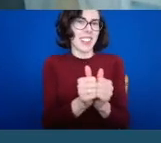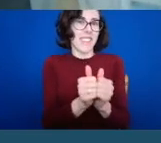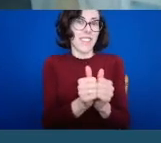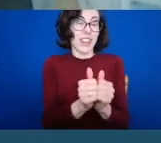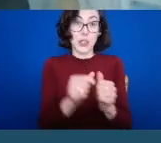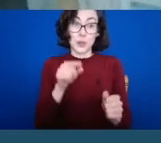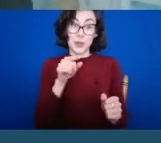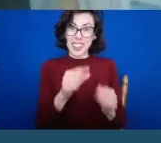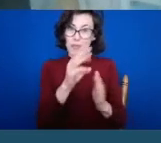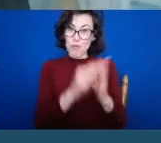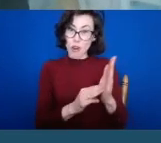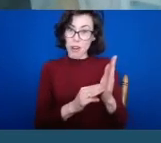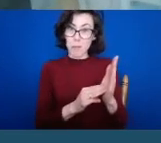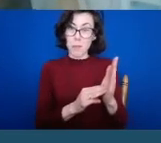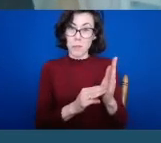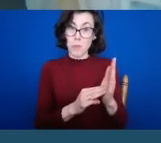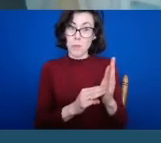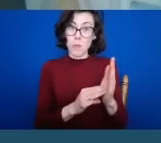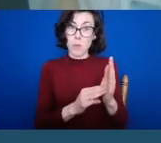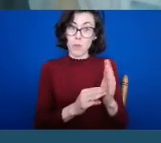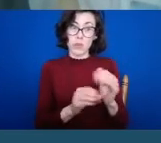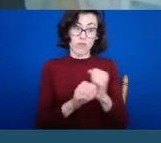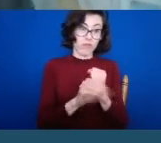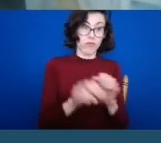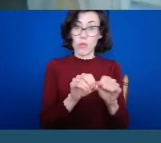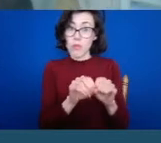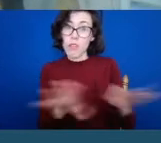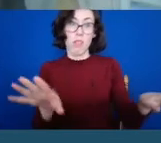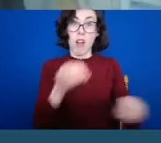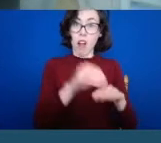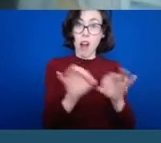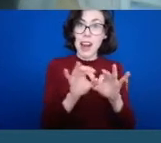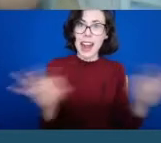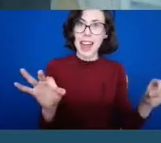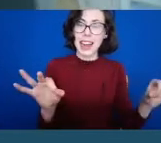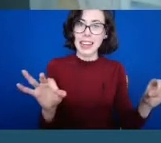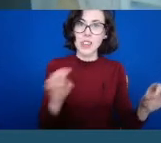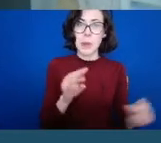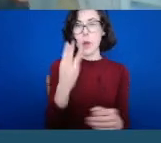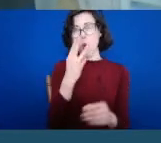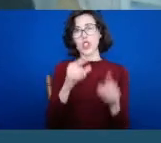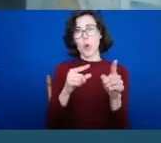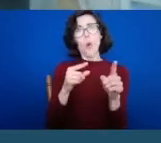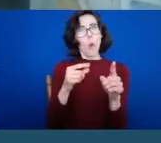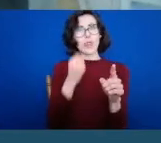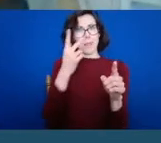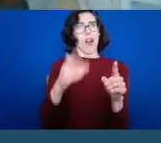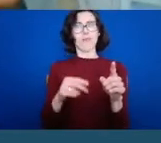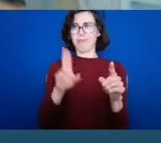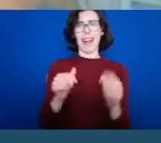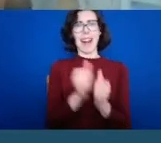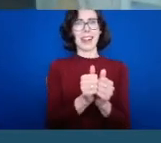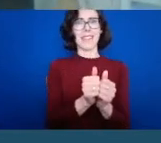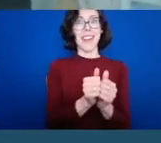out online video sessions that people could access and be inspired to be active. We also developed the resource so it could be printed.